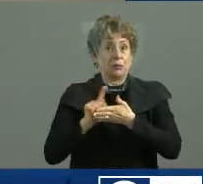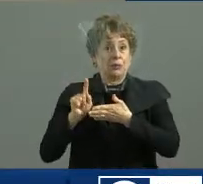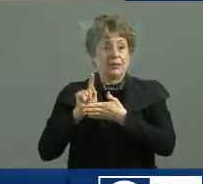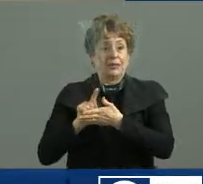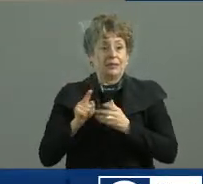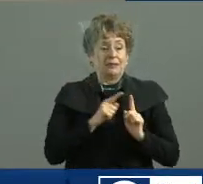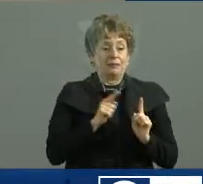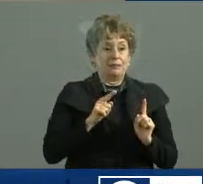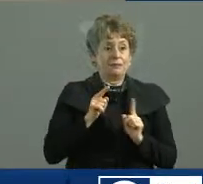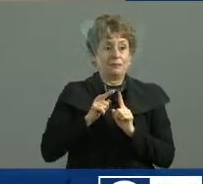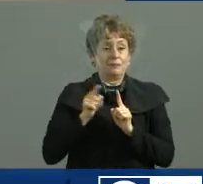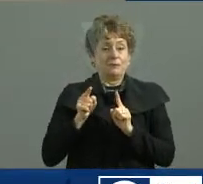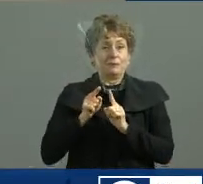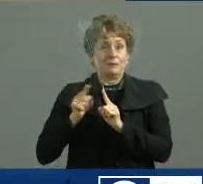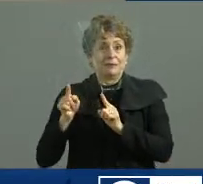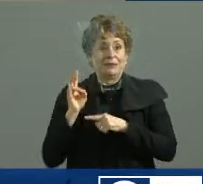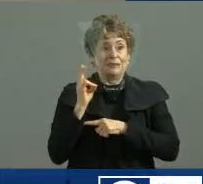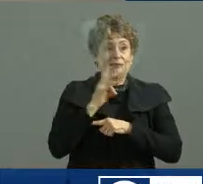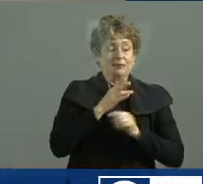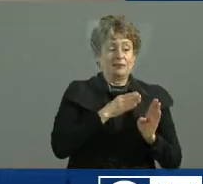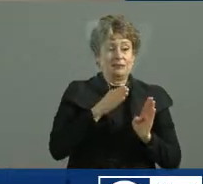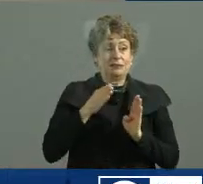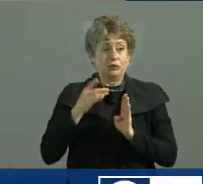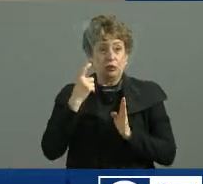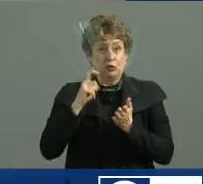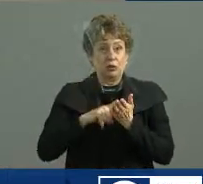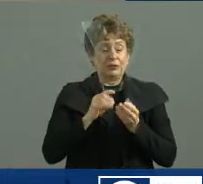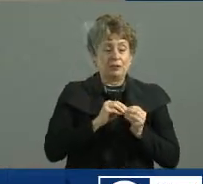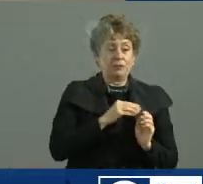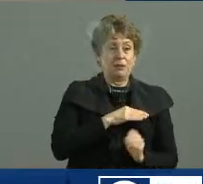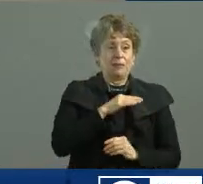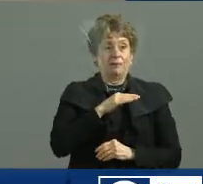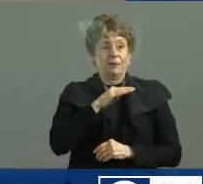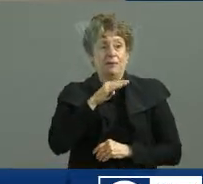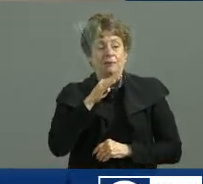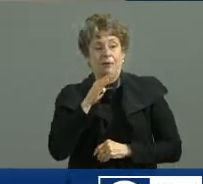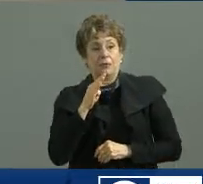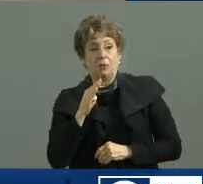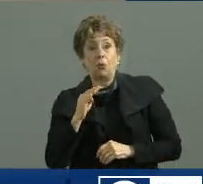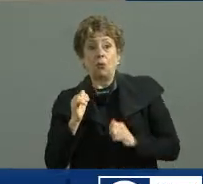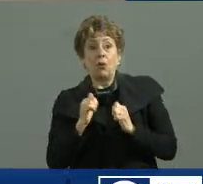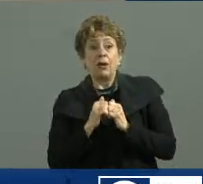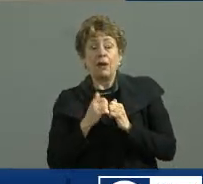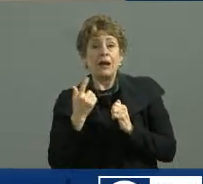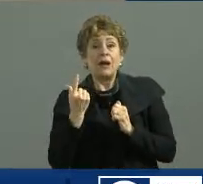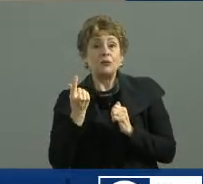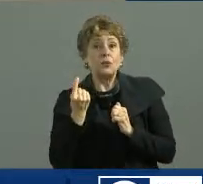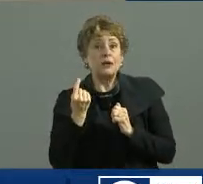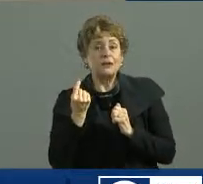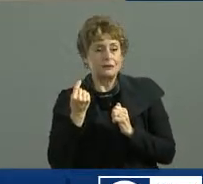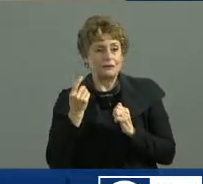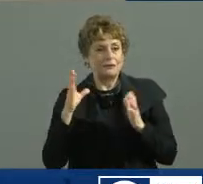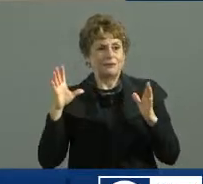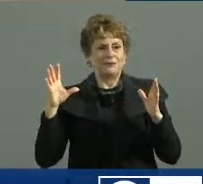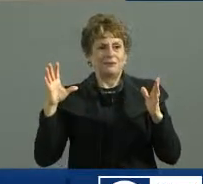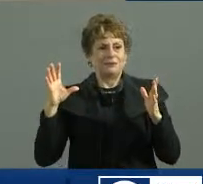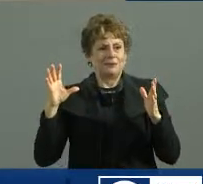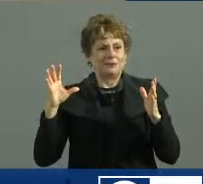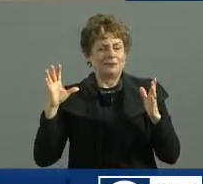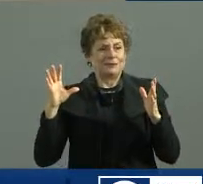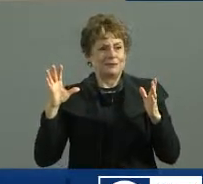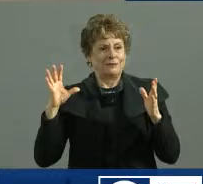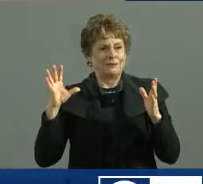This chart shows the cases over time with mitigation measures overlaid. You can see in this chart